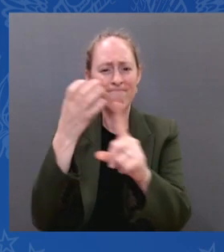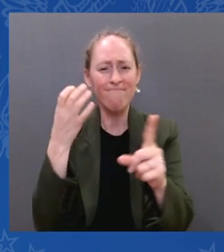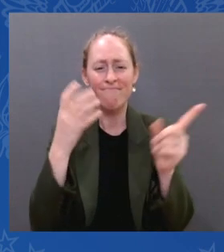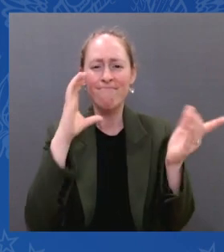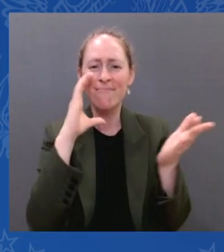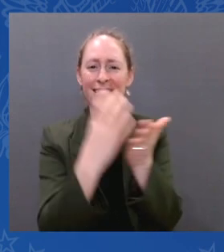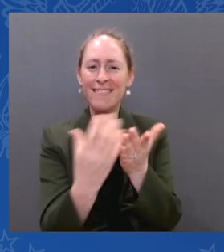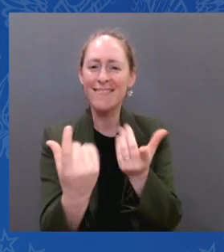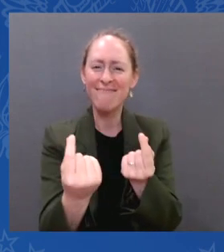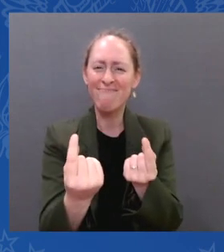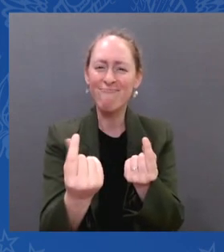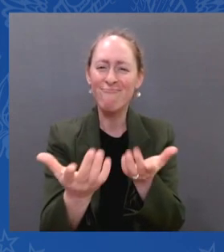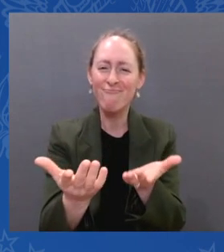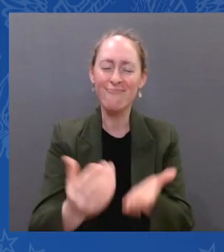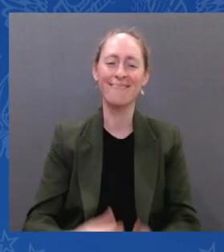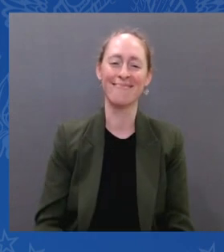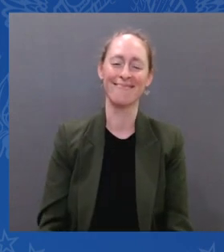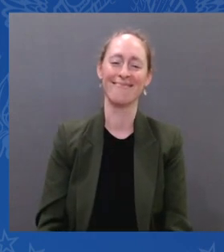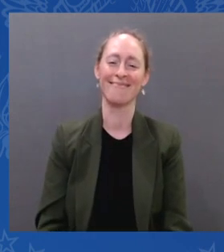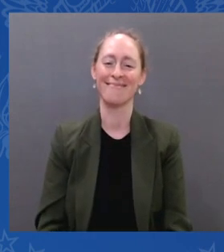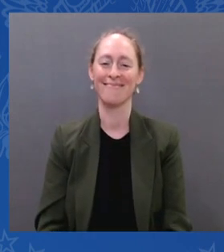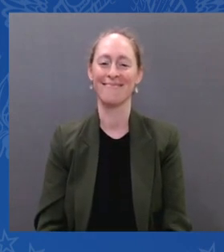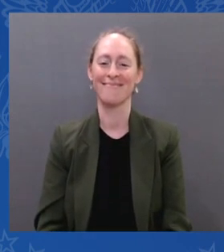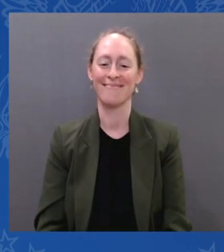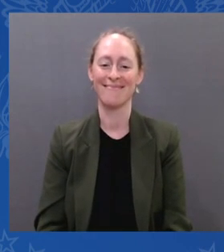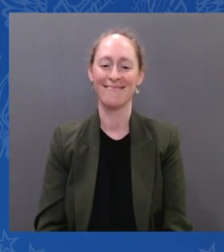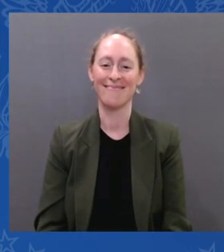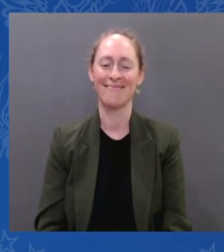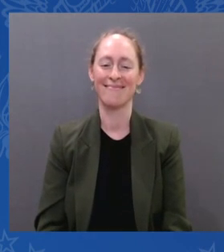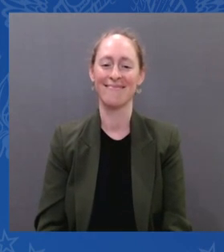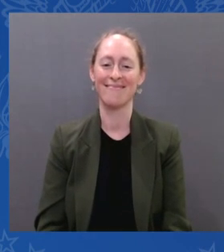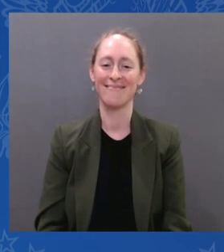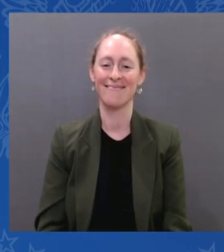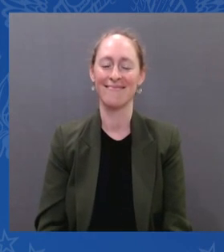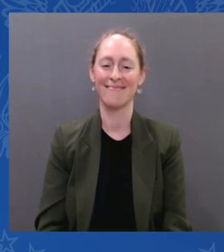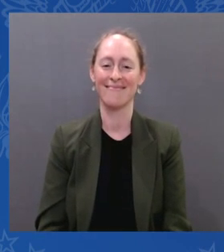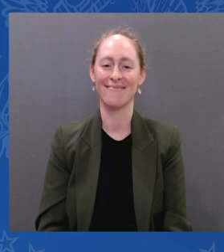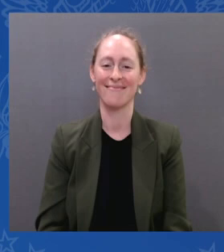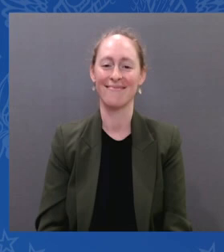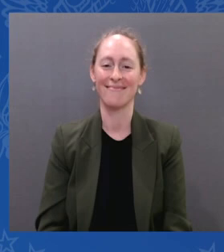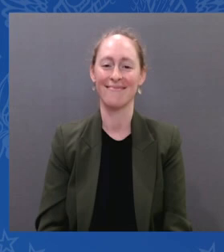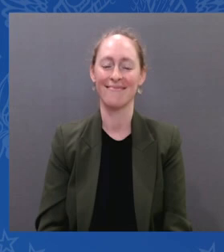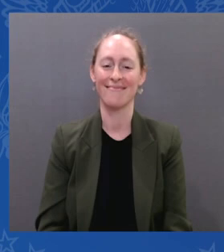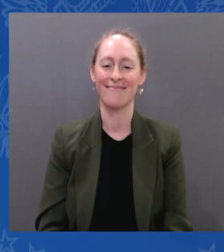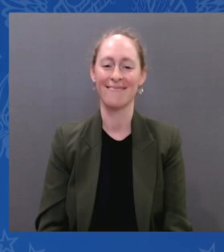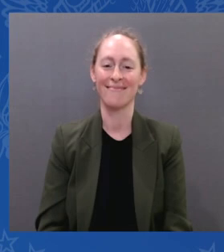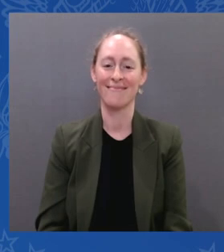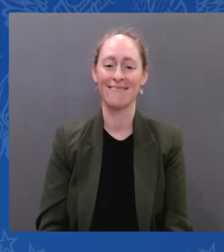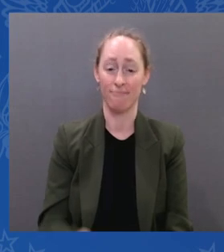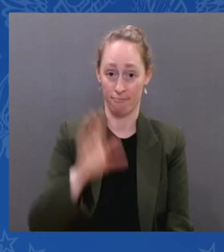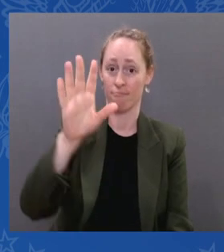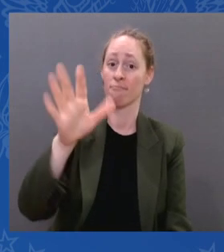a grain of sand on the tip of your finger at arm's length,